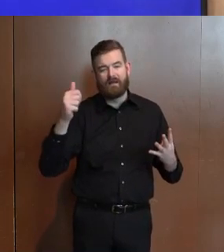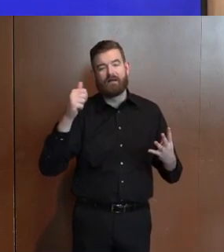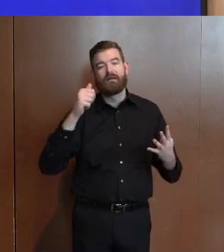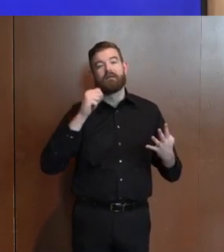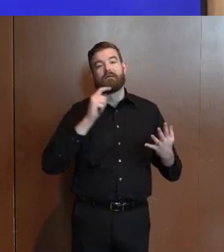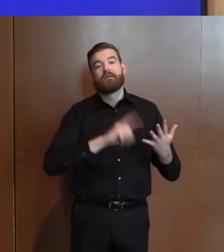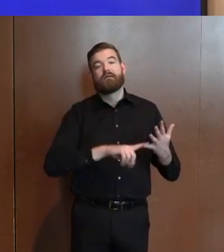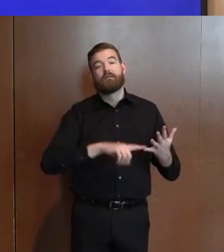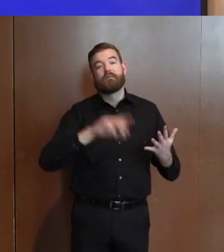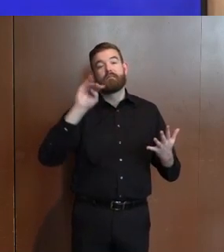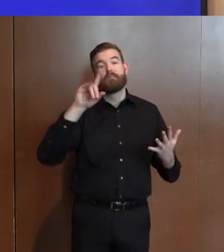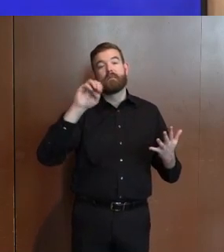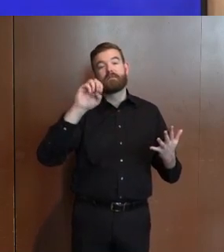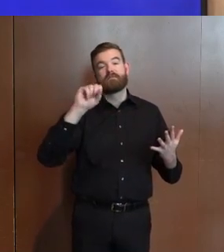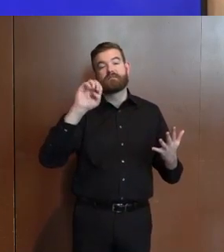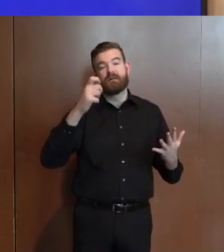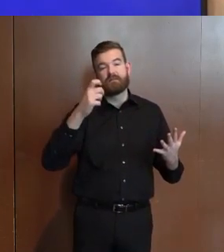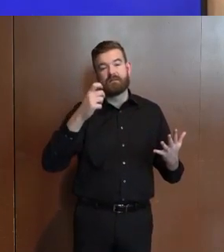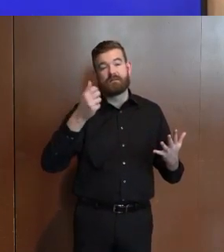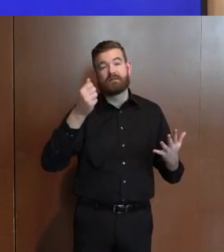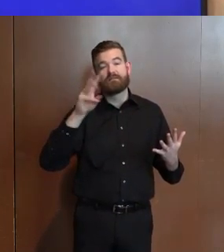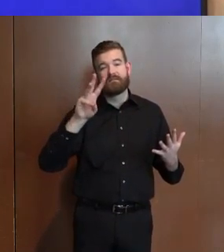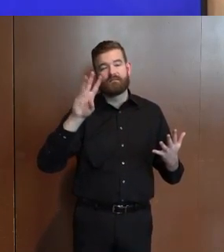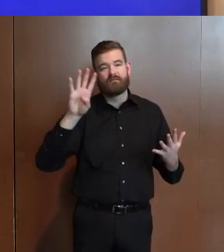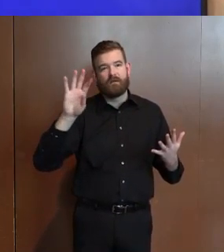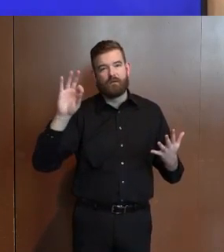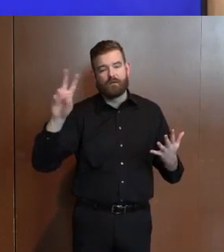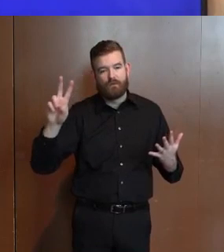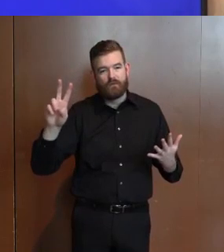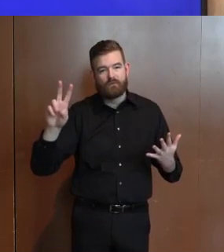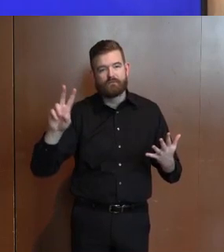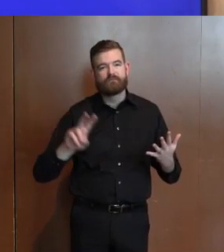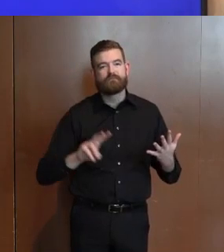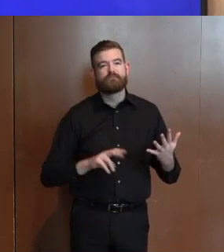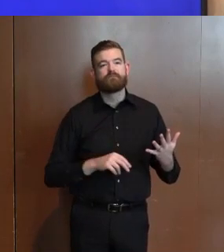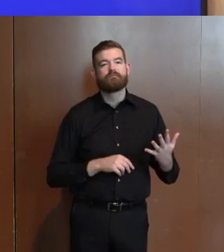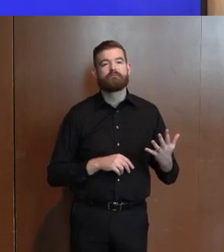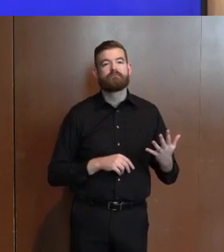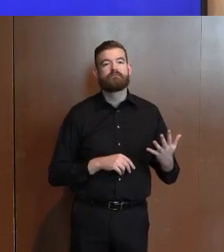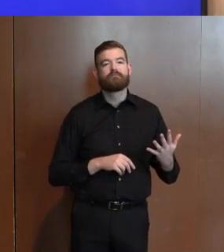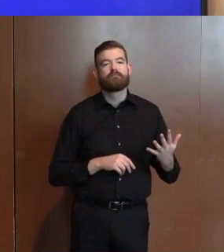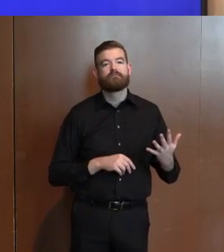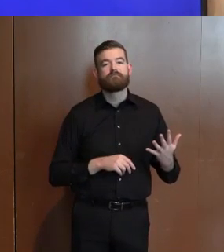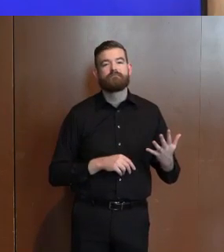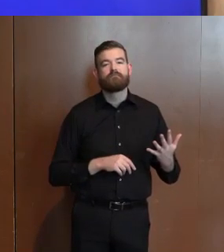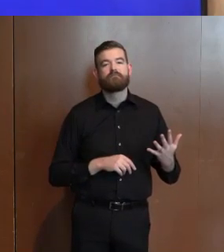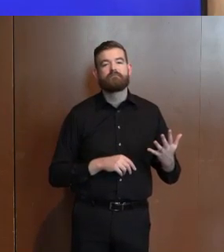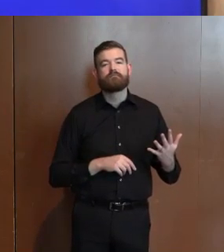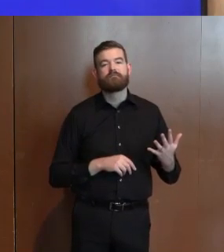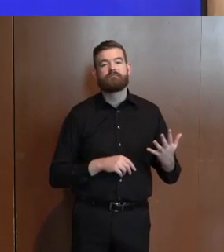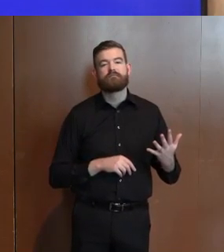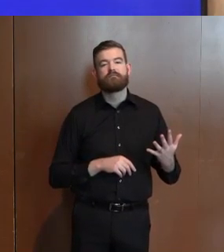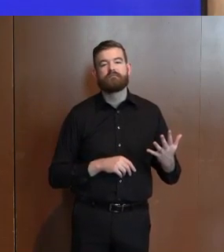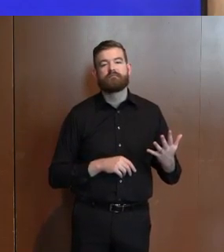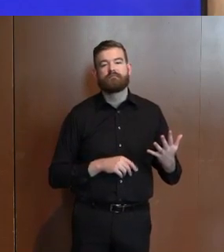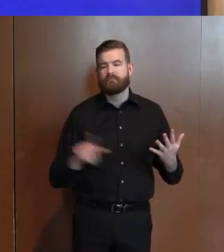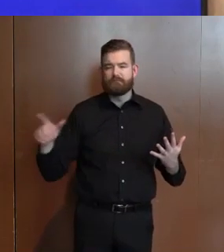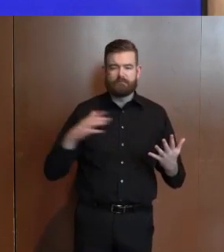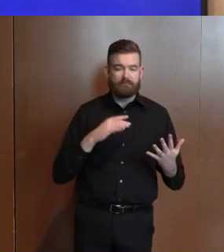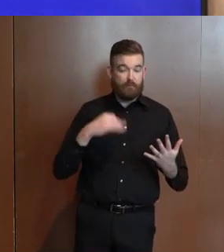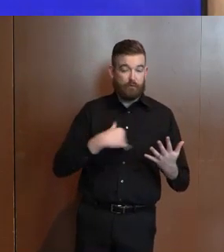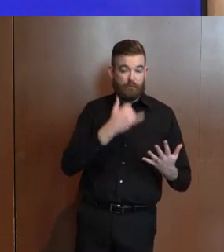sixth at 1493. I had not rehearsed this, so if I get this wrong, will you correct me? I got a note from someone